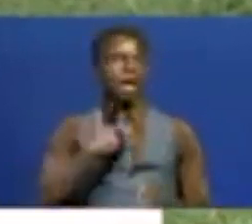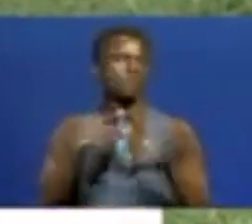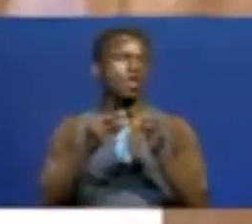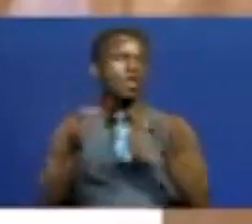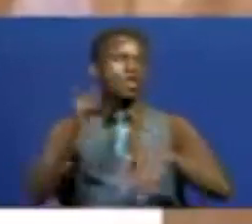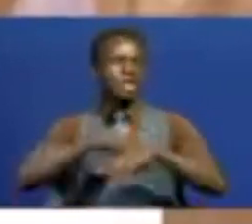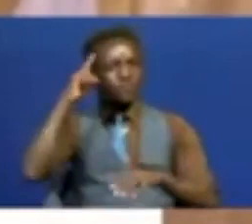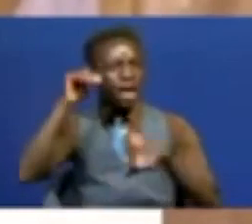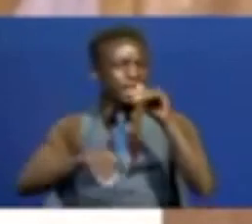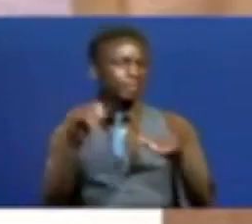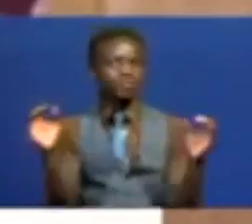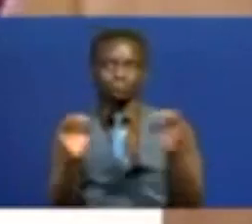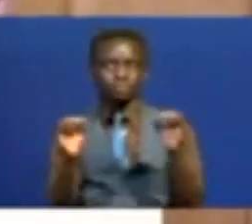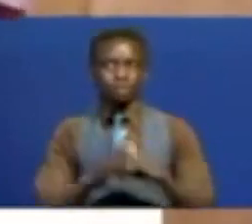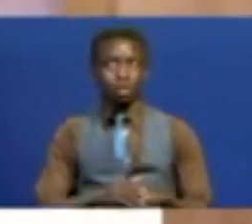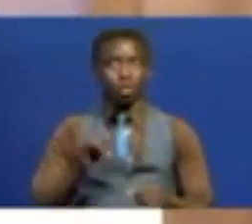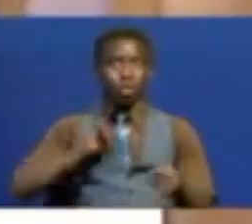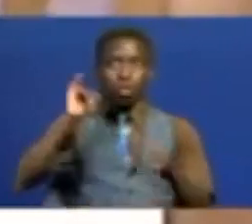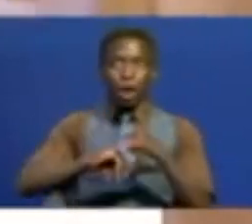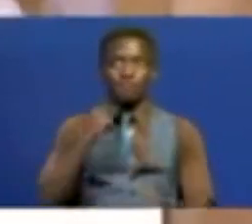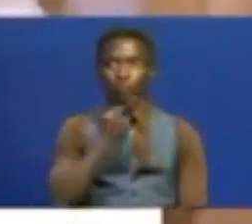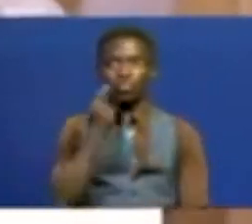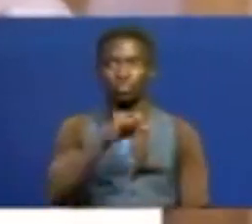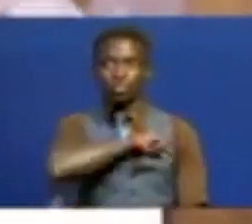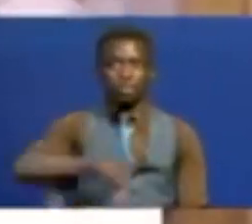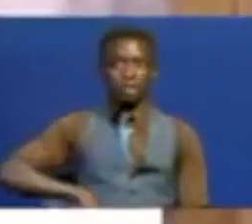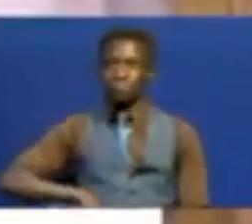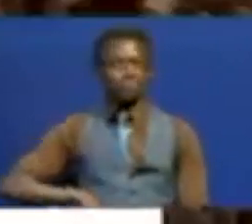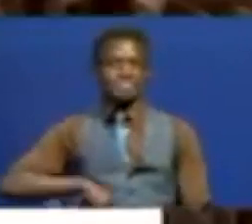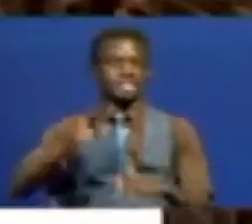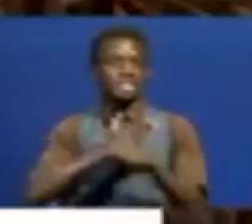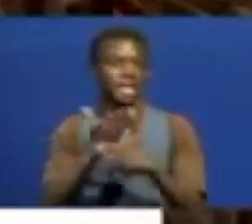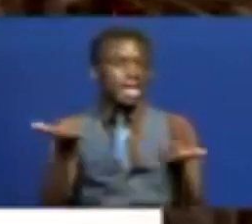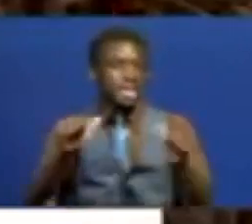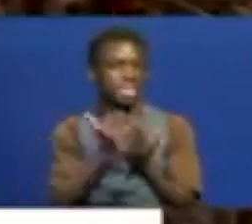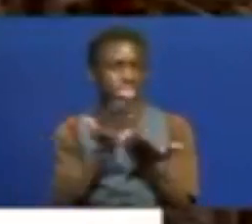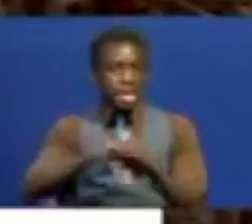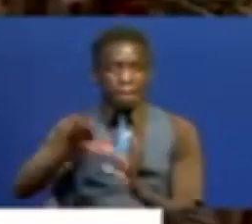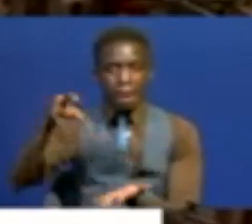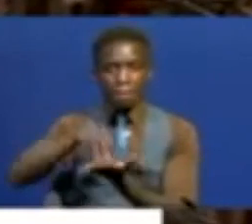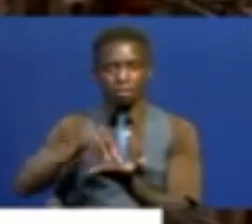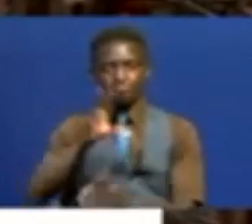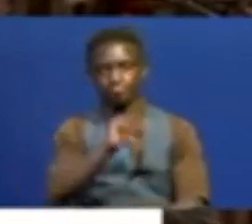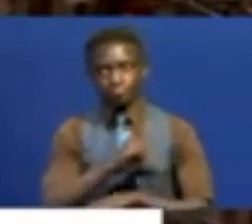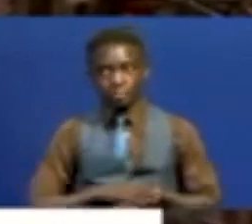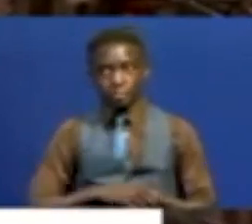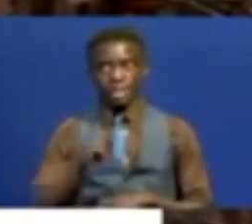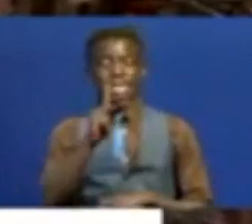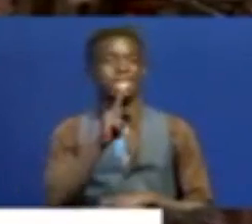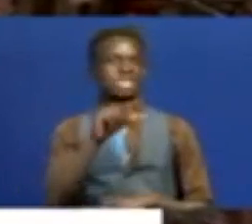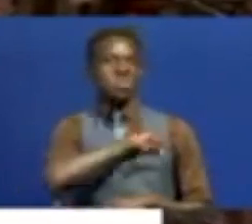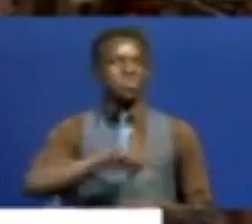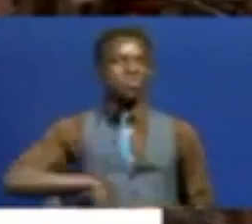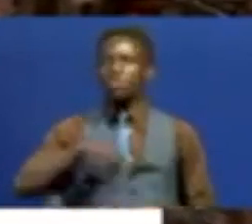sort of thing. And his wife, that is the queen, does not share in his position. The queen consort was not anointed like the king was,